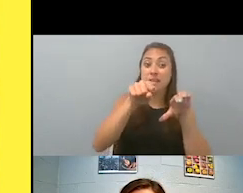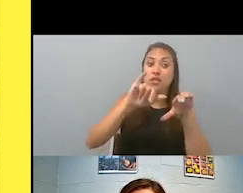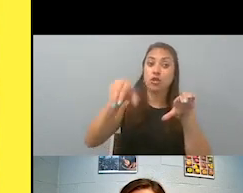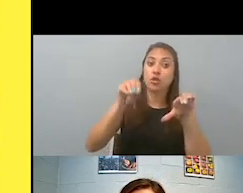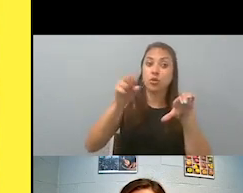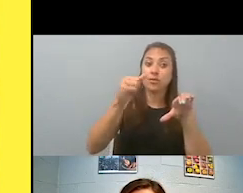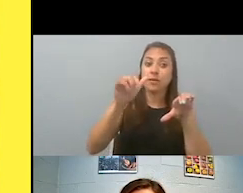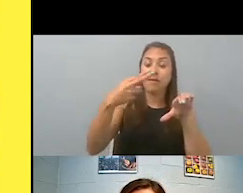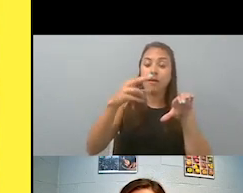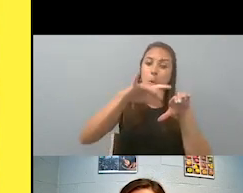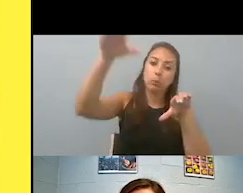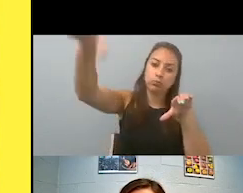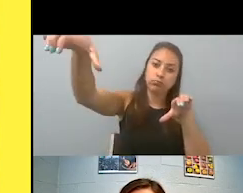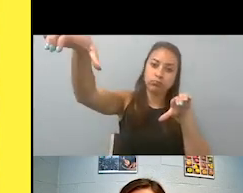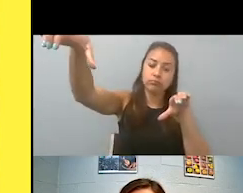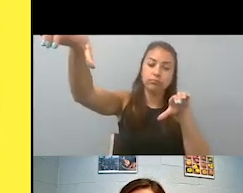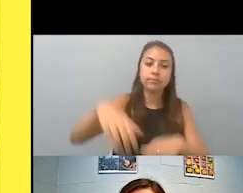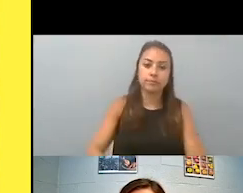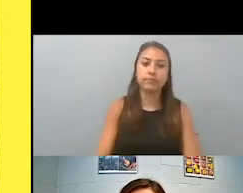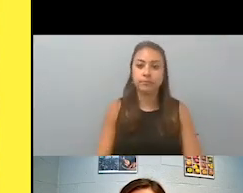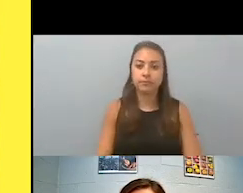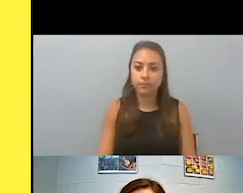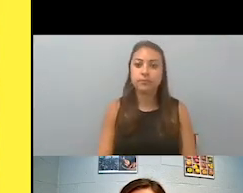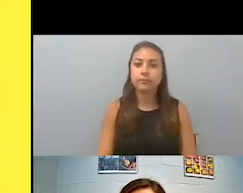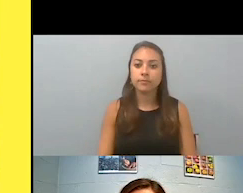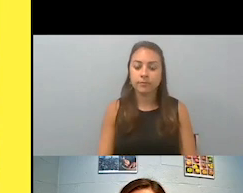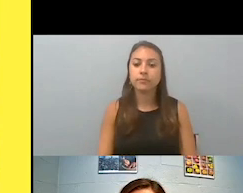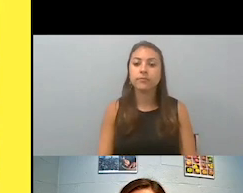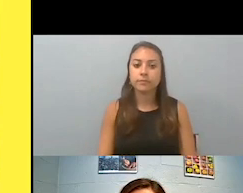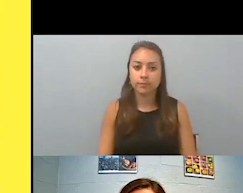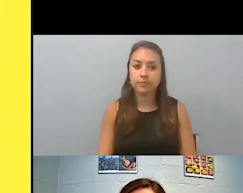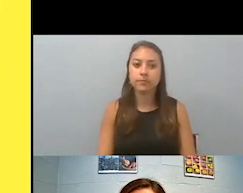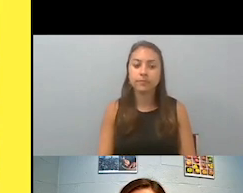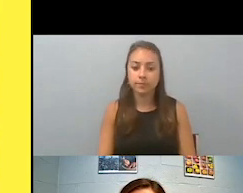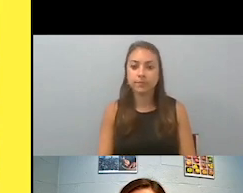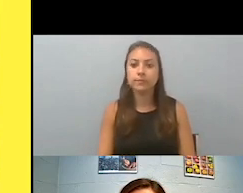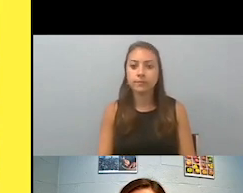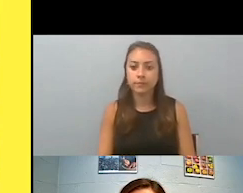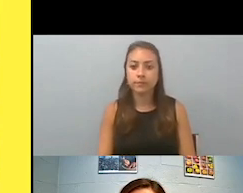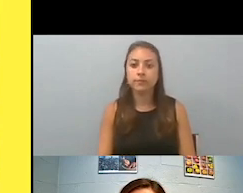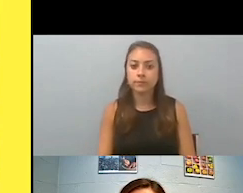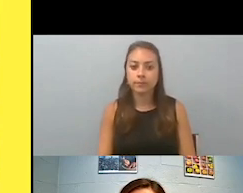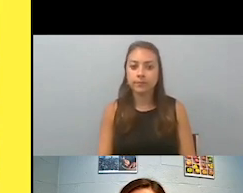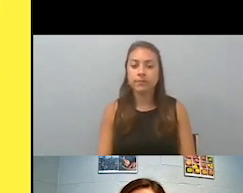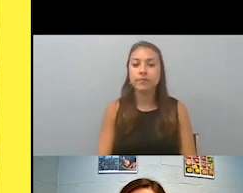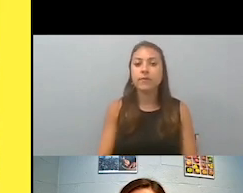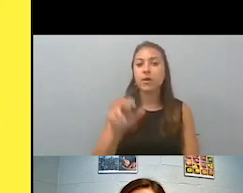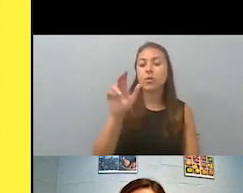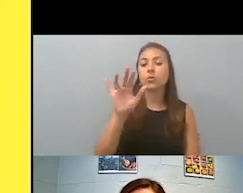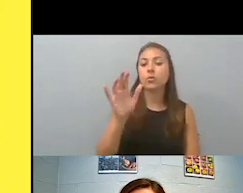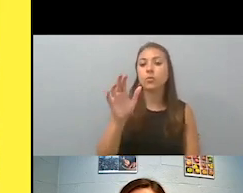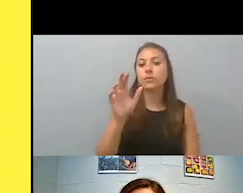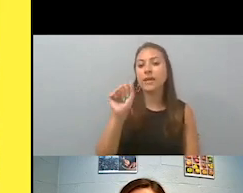have locations laid out on every corner of campus. So Andrews is on the north end or Pembroke campus if you're looking at a map. The Sharp Refectory and